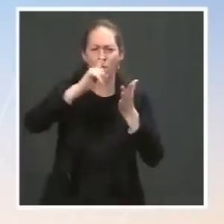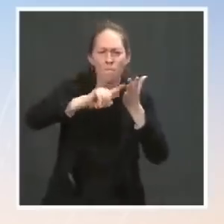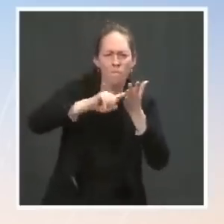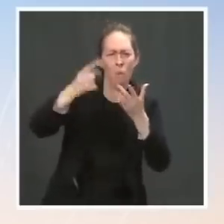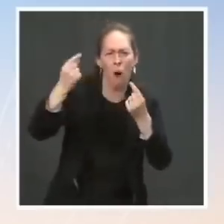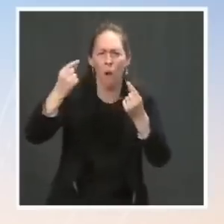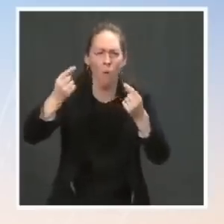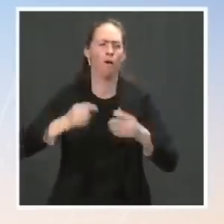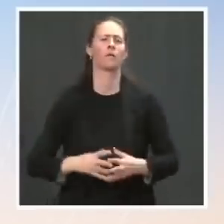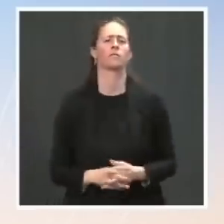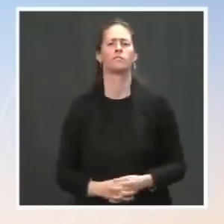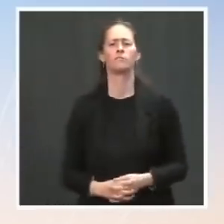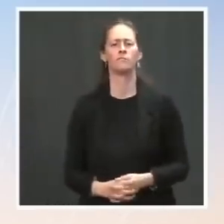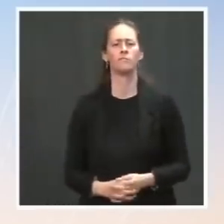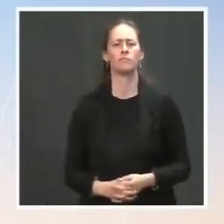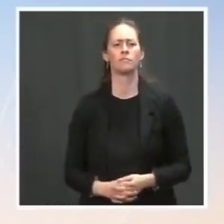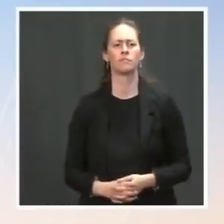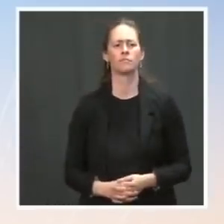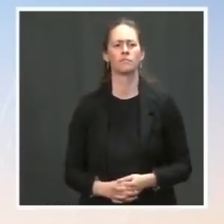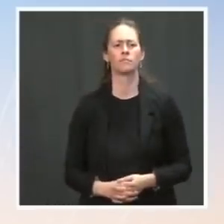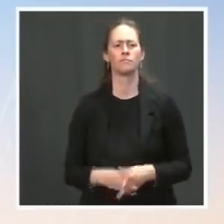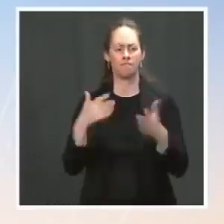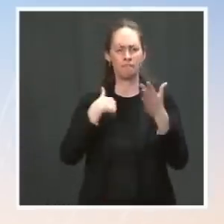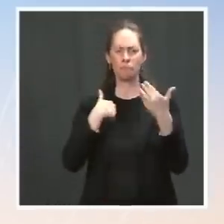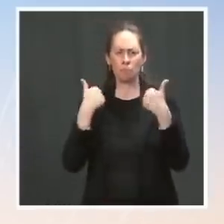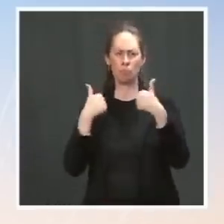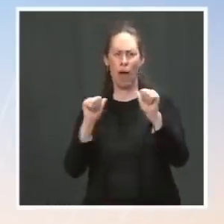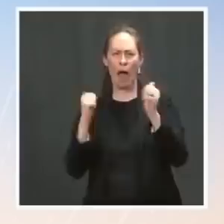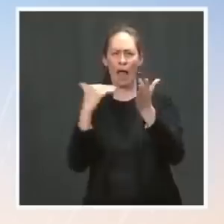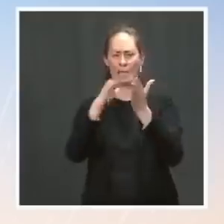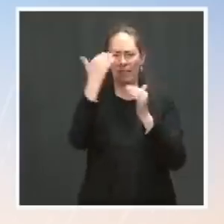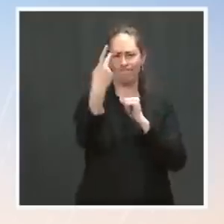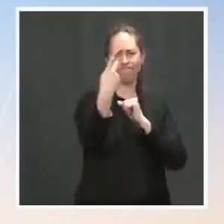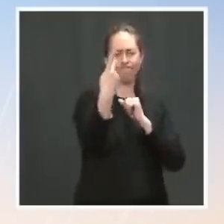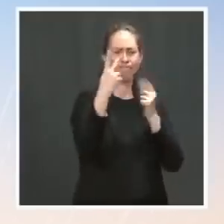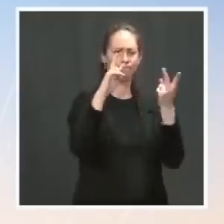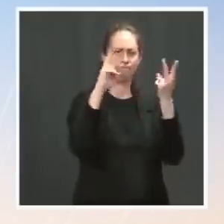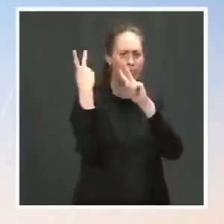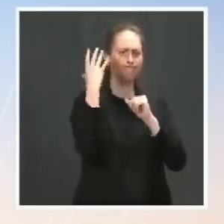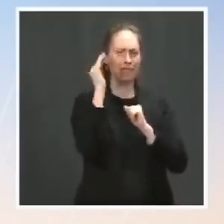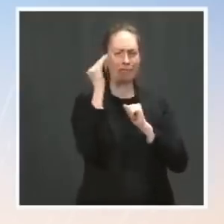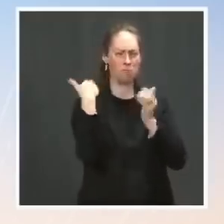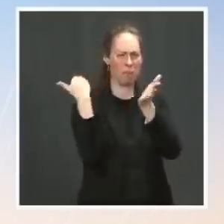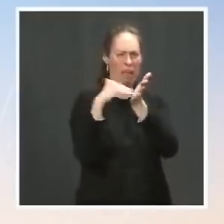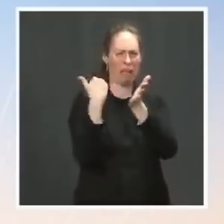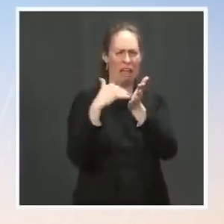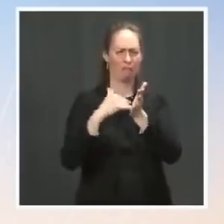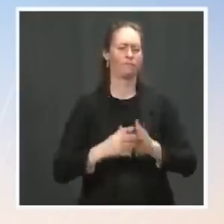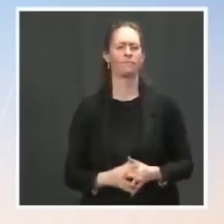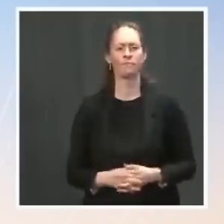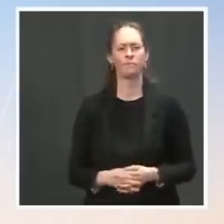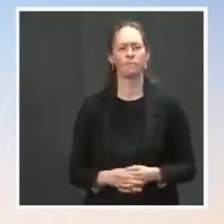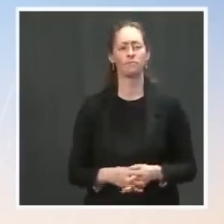past each other, so I'll just ask once more and then we Okay. can move on if you don't want to. But the question is whether the President changed his policy